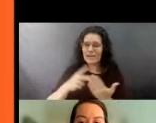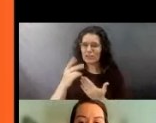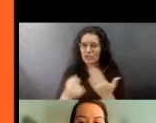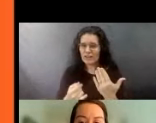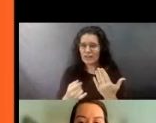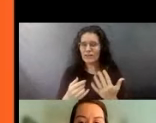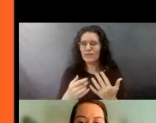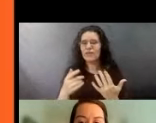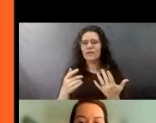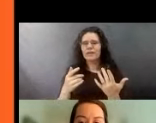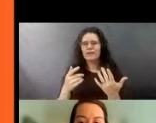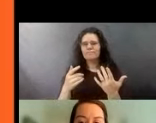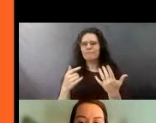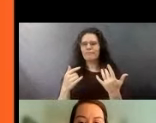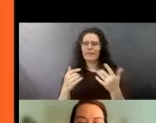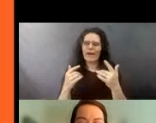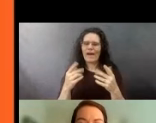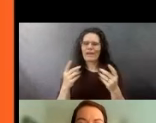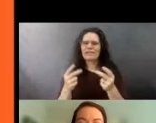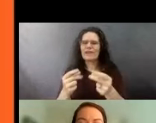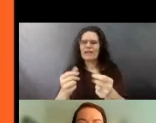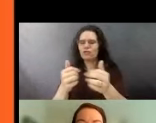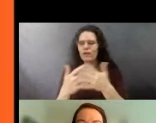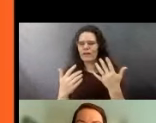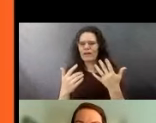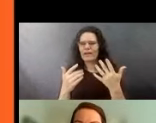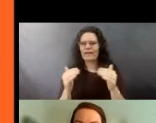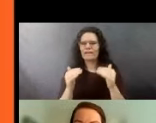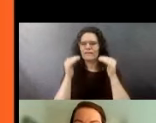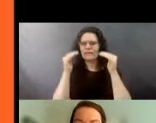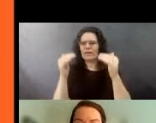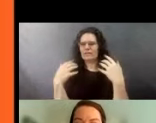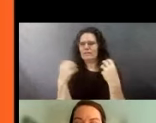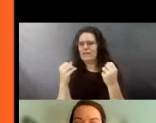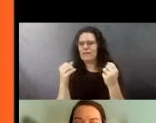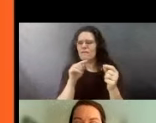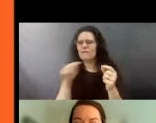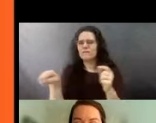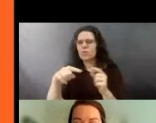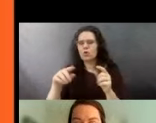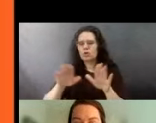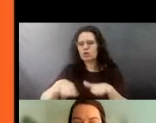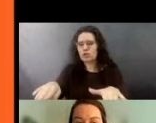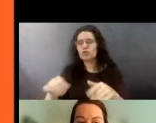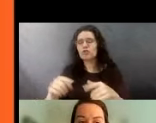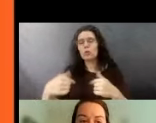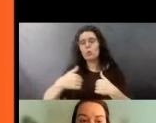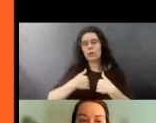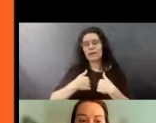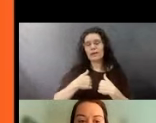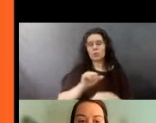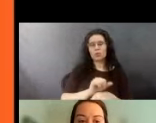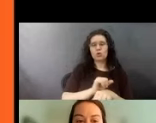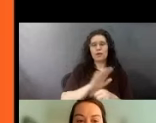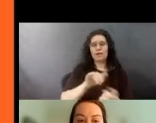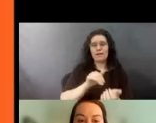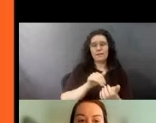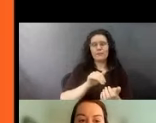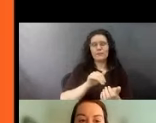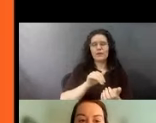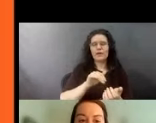Through Discovery. And this was a multi-institutional project where at Children's National, we had partnered with 2 other MLPs